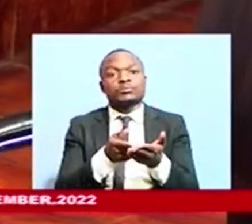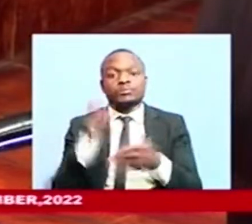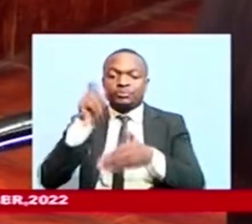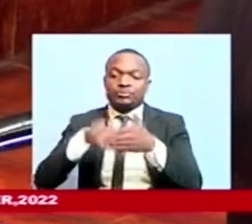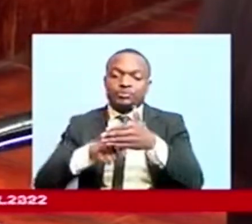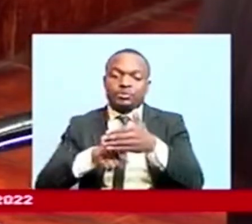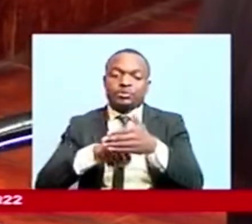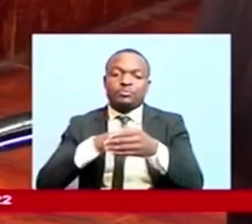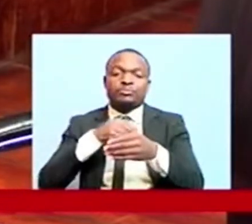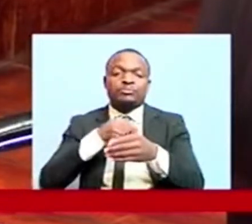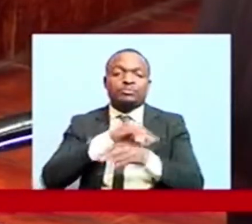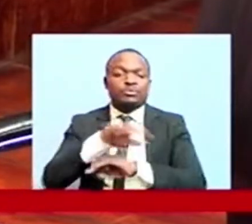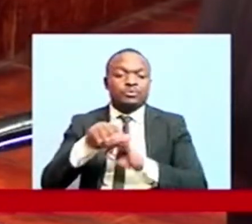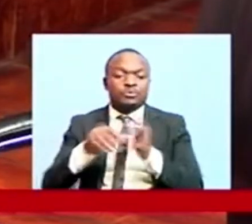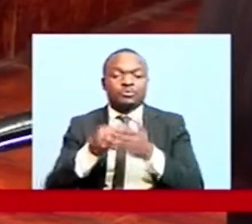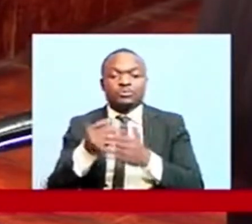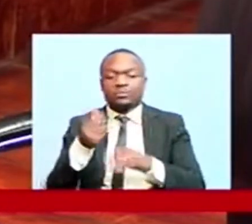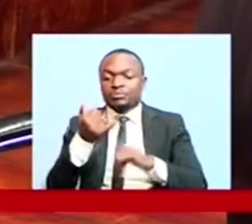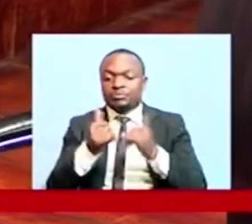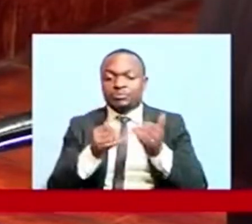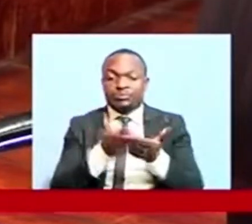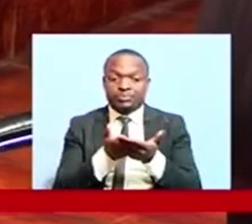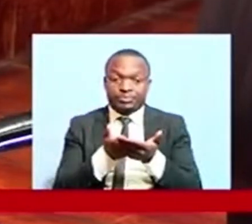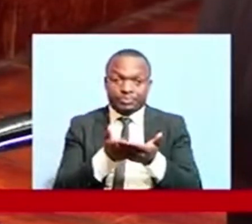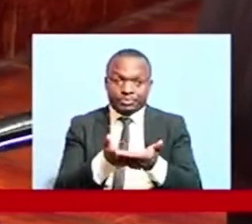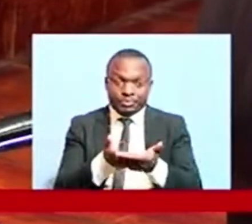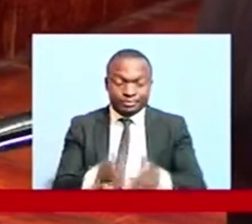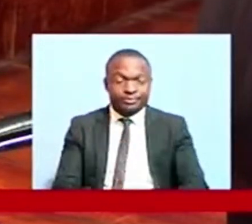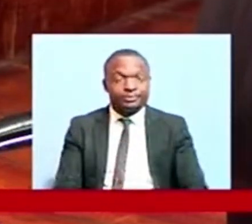exhausted. I submit. Yes.